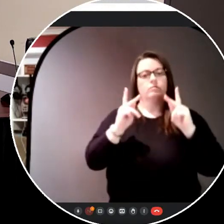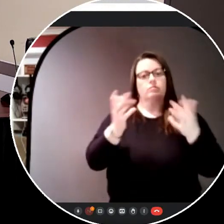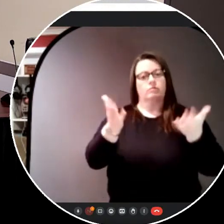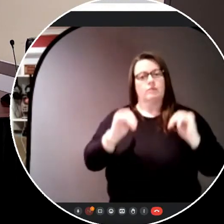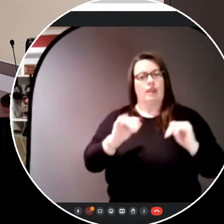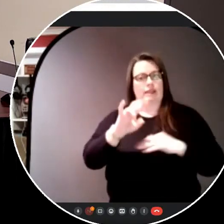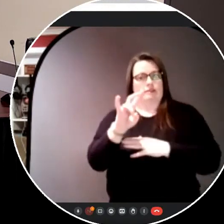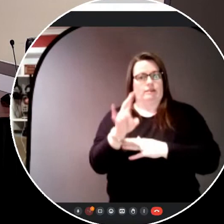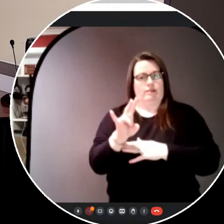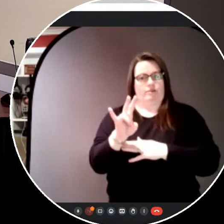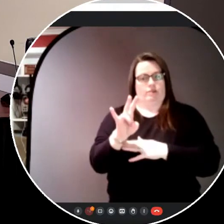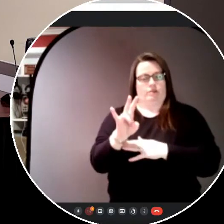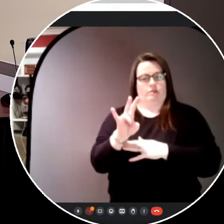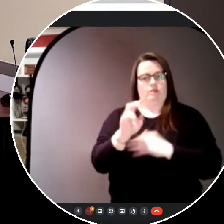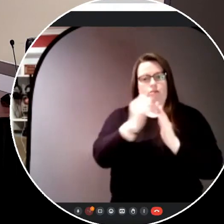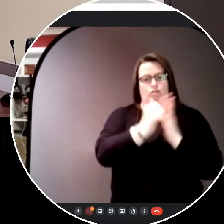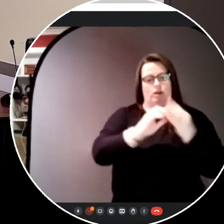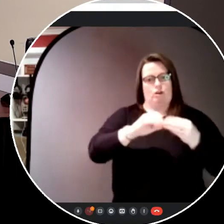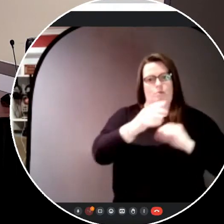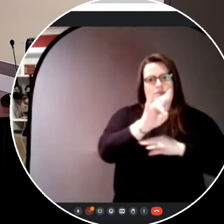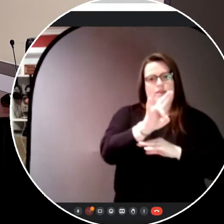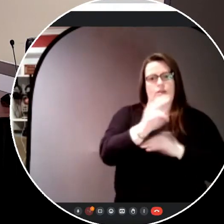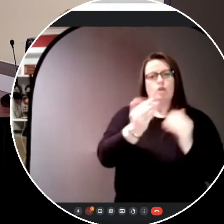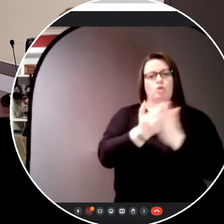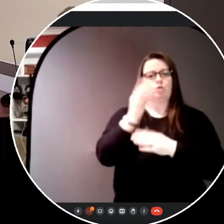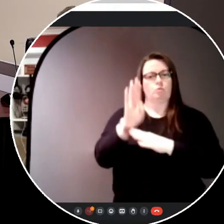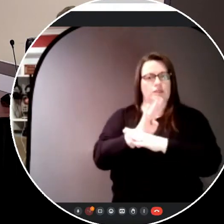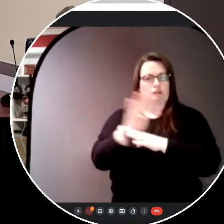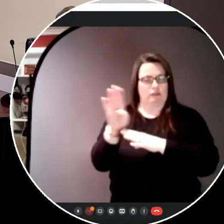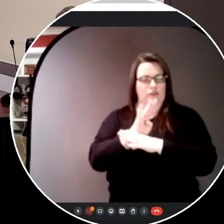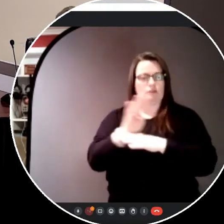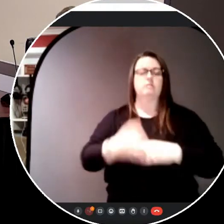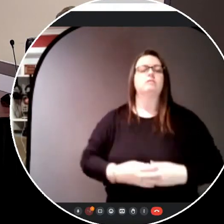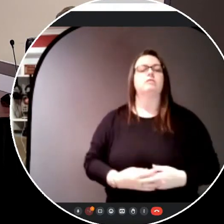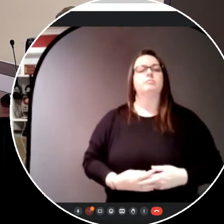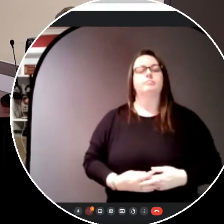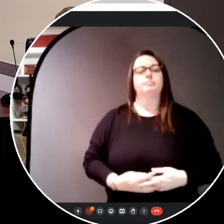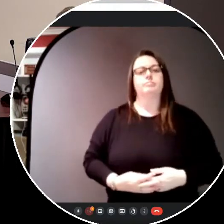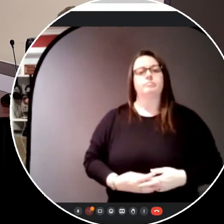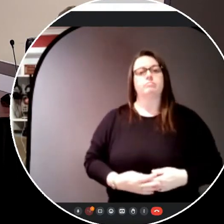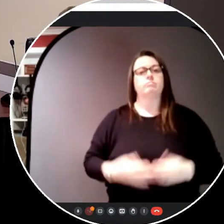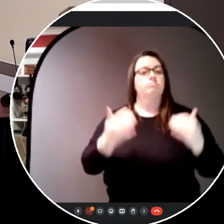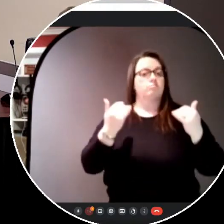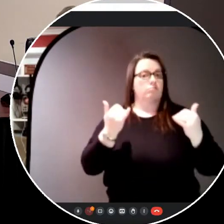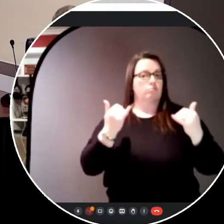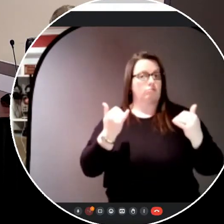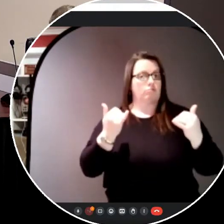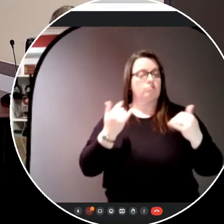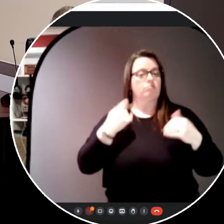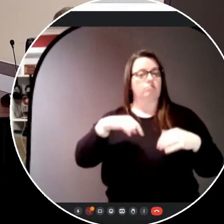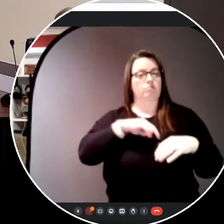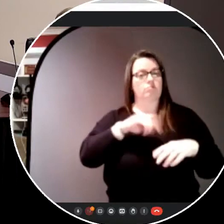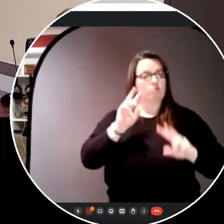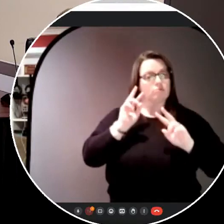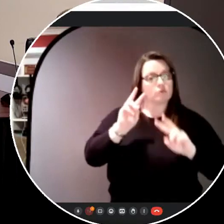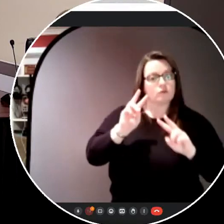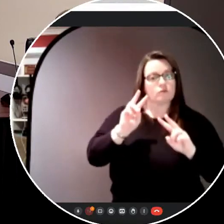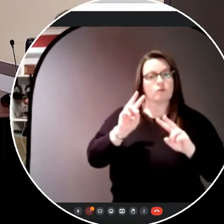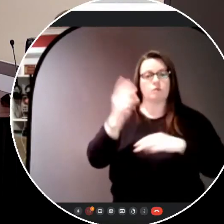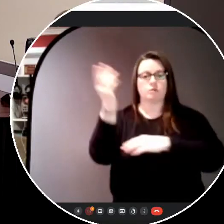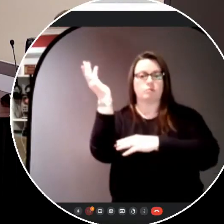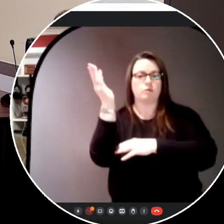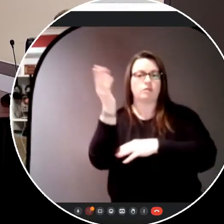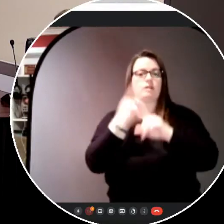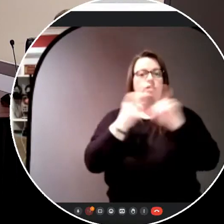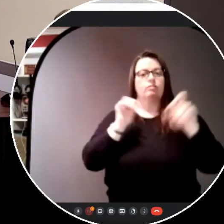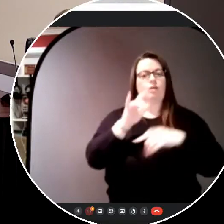item on our agenda for today, which is new business. And at this time, we look forward to getting a presentation from the Stephenville Primary